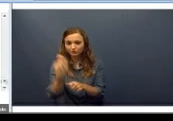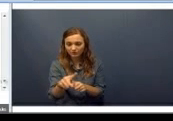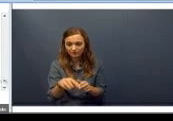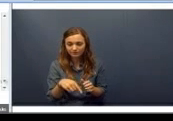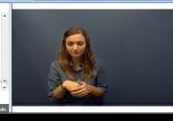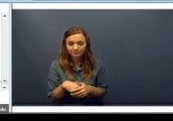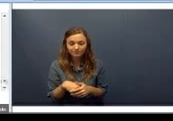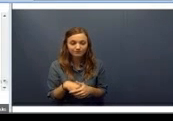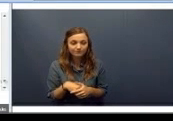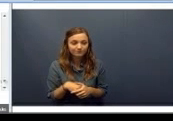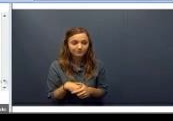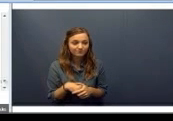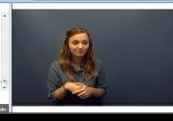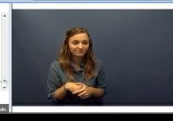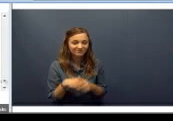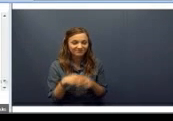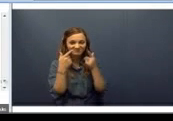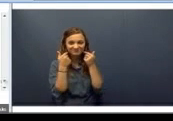question.